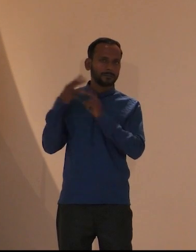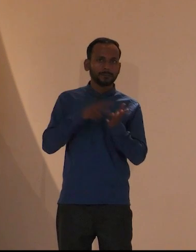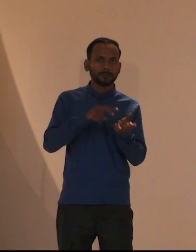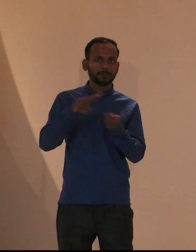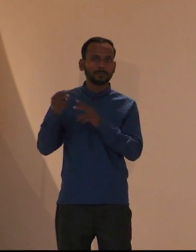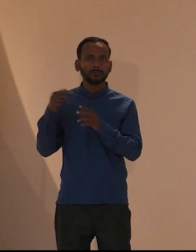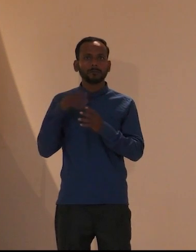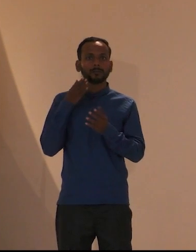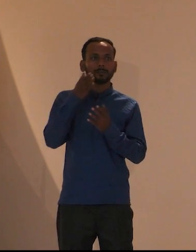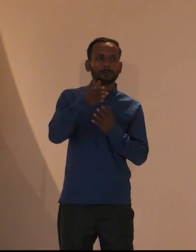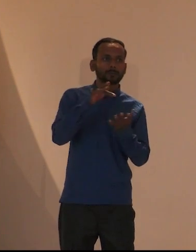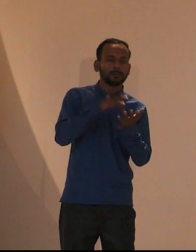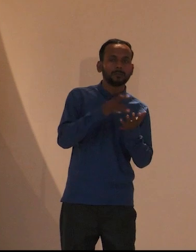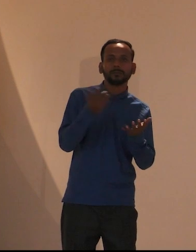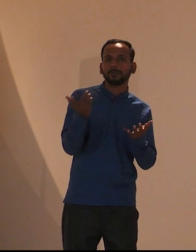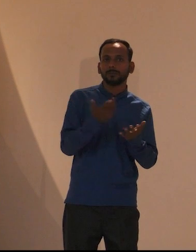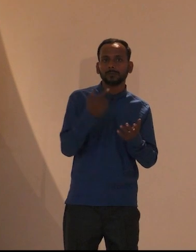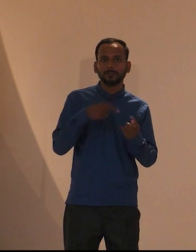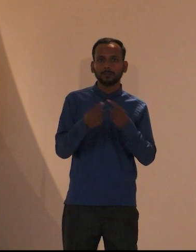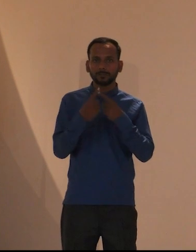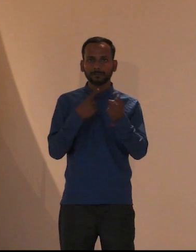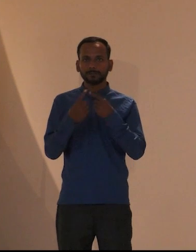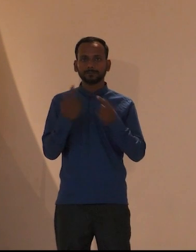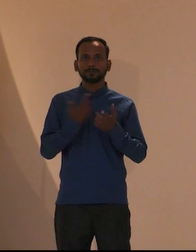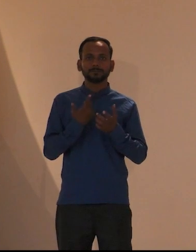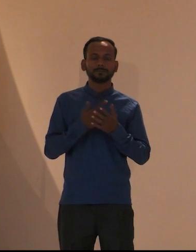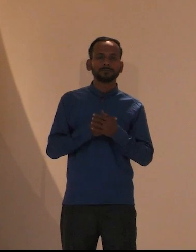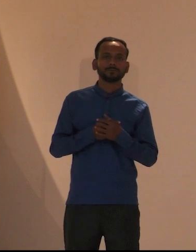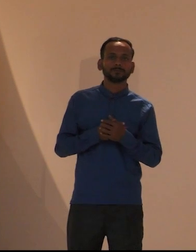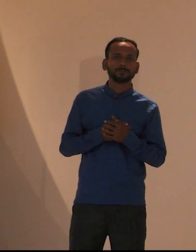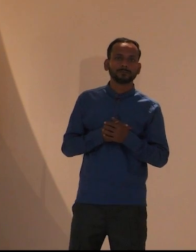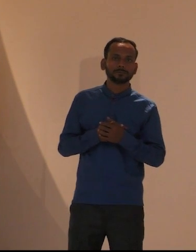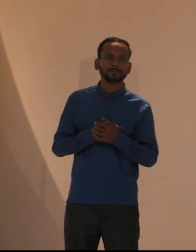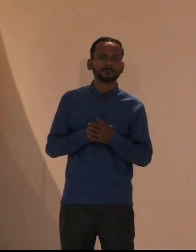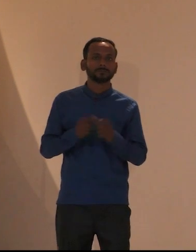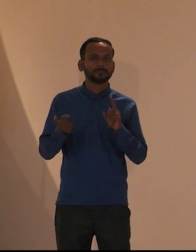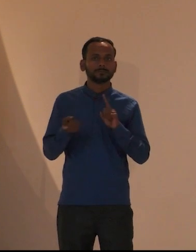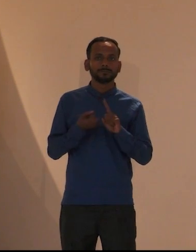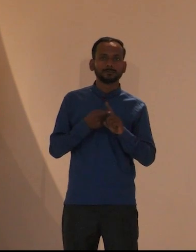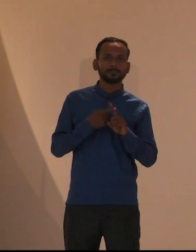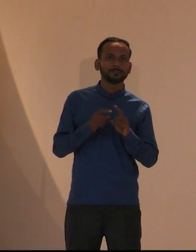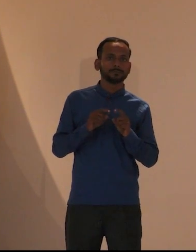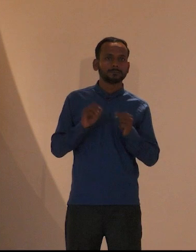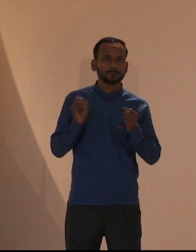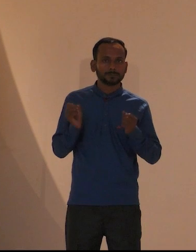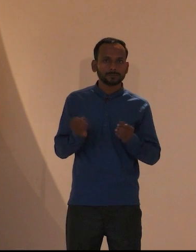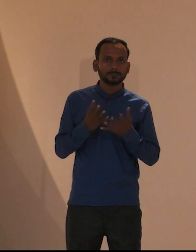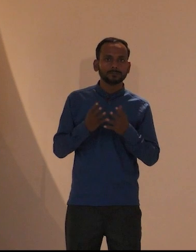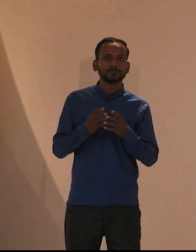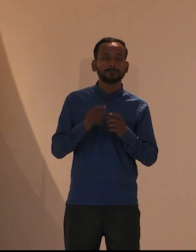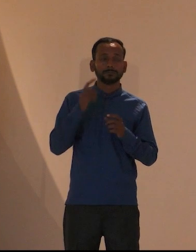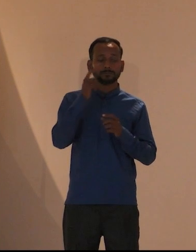here? We are talking about days before GPS, and Rashol, though it is a